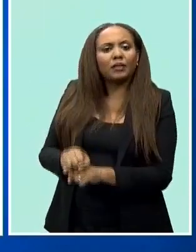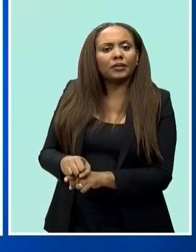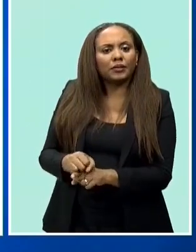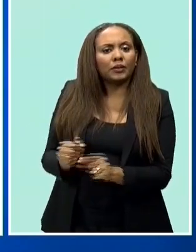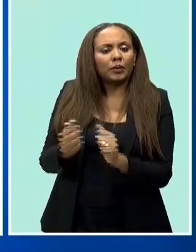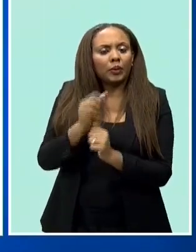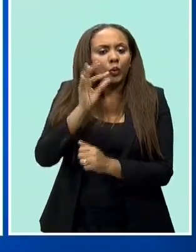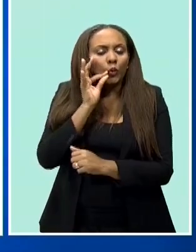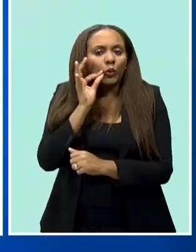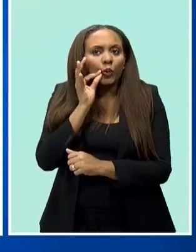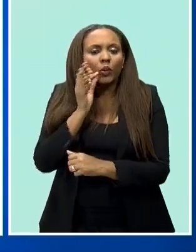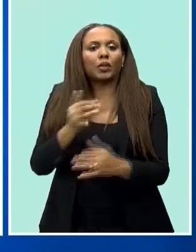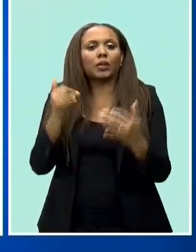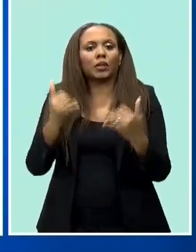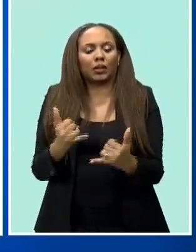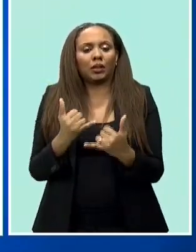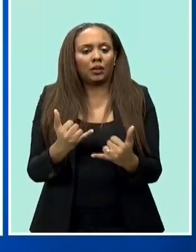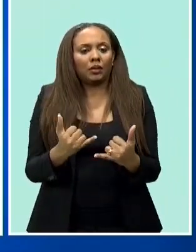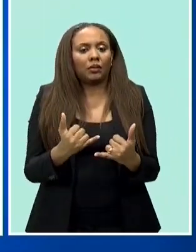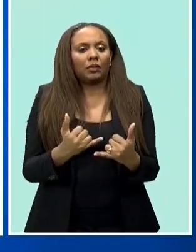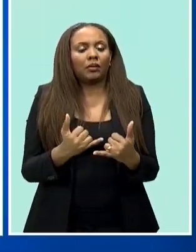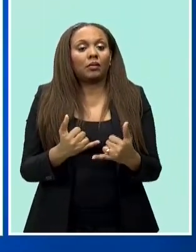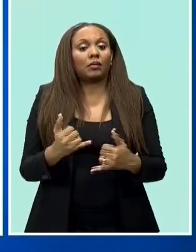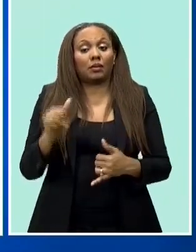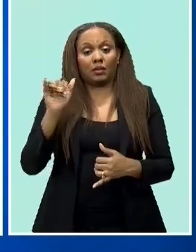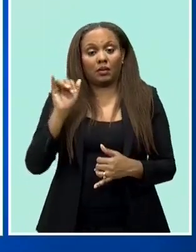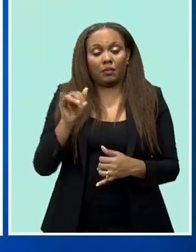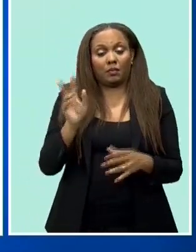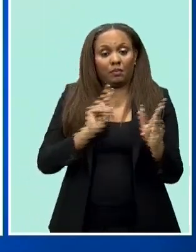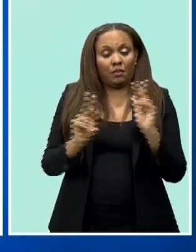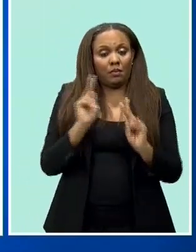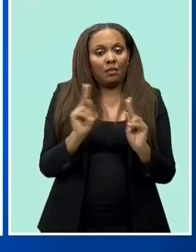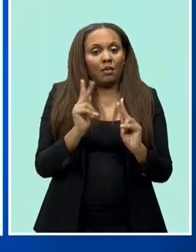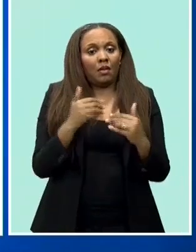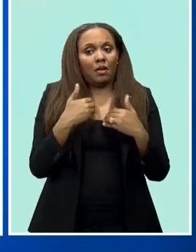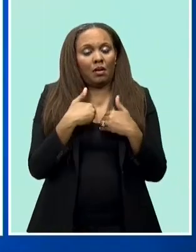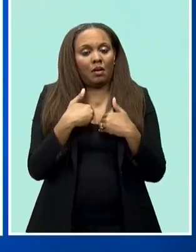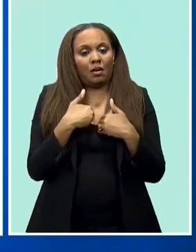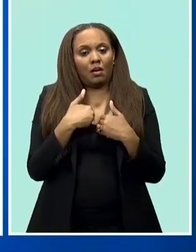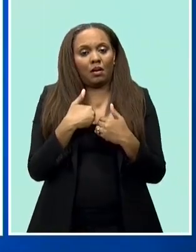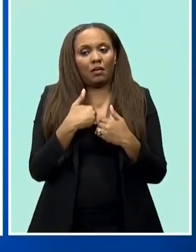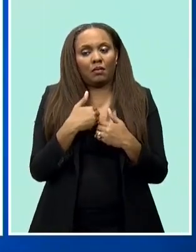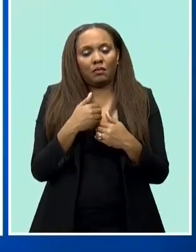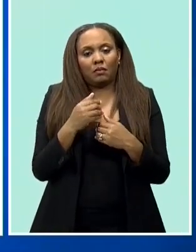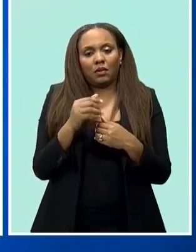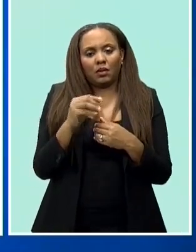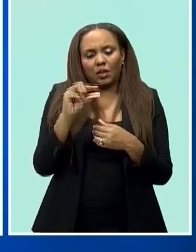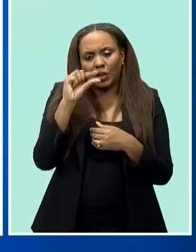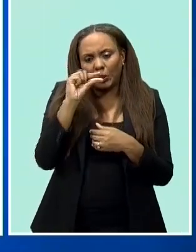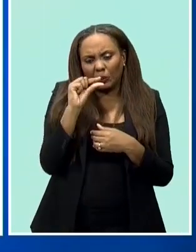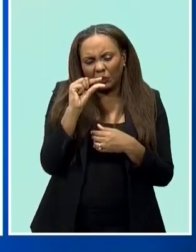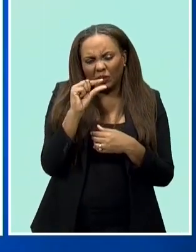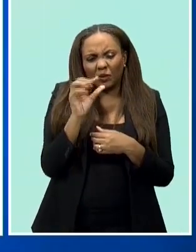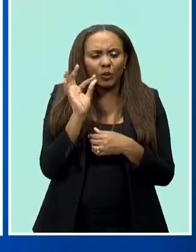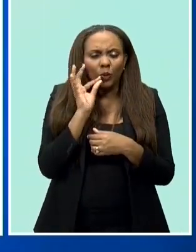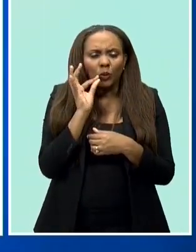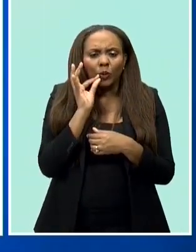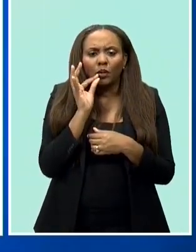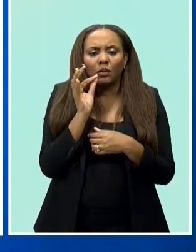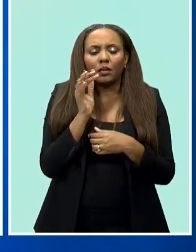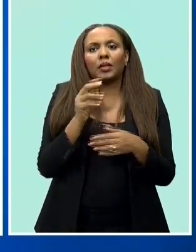now moved to remove custodial sentences for persons found to be in the possession of small amounts of the drug.